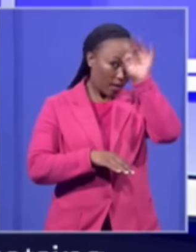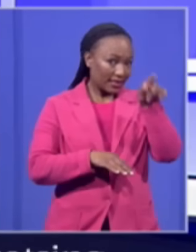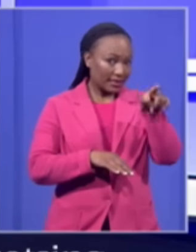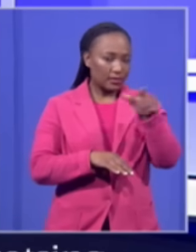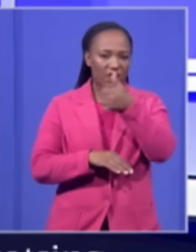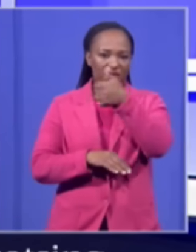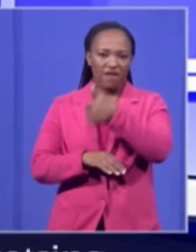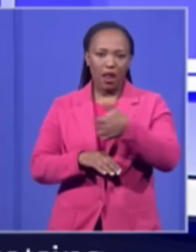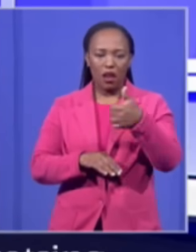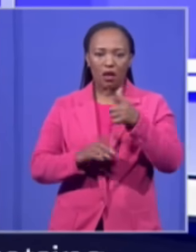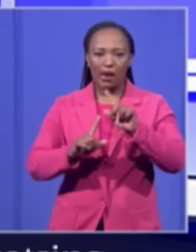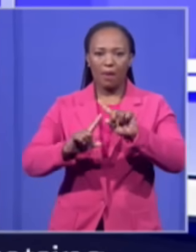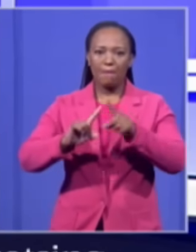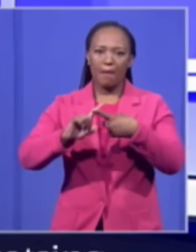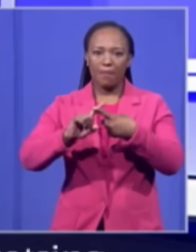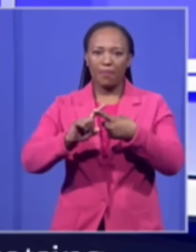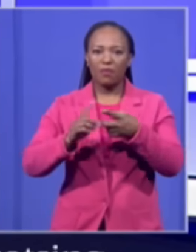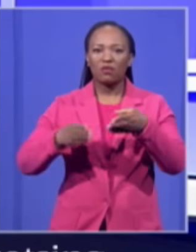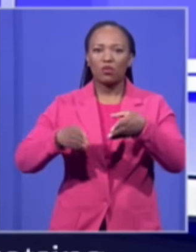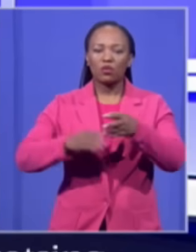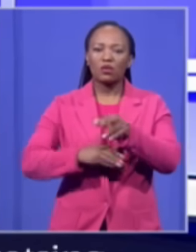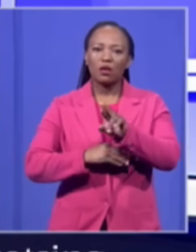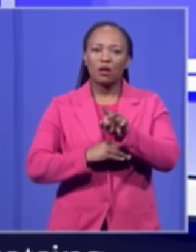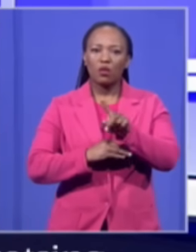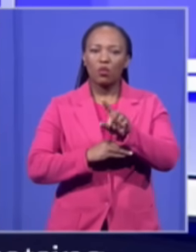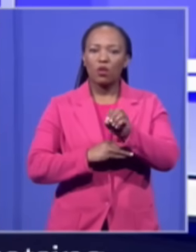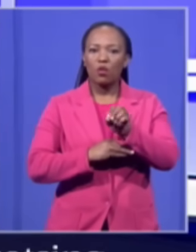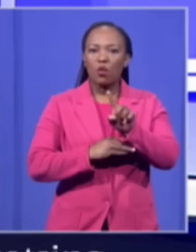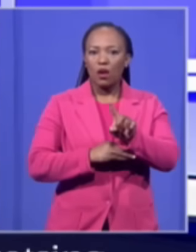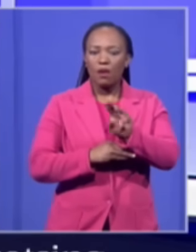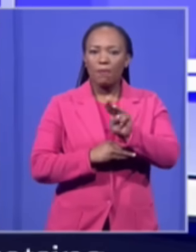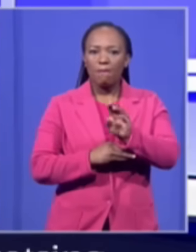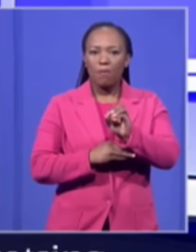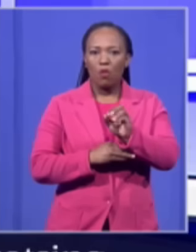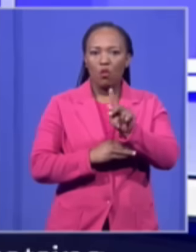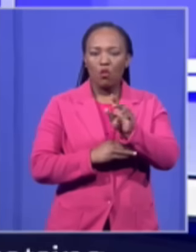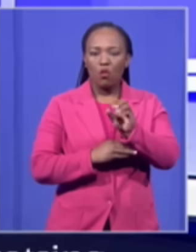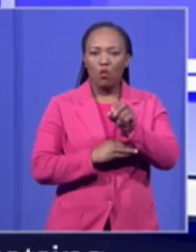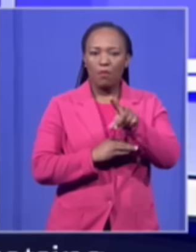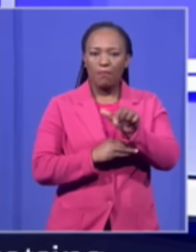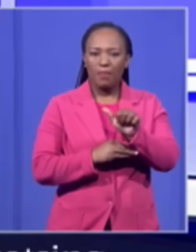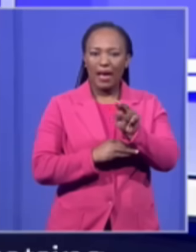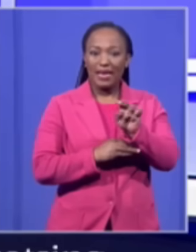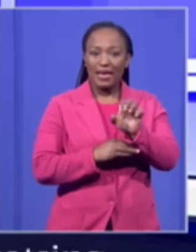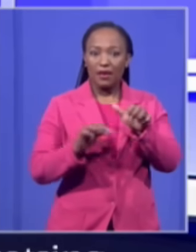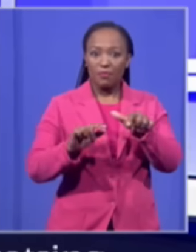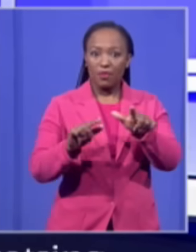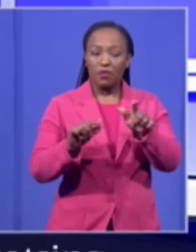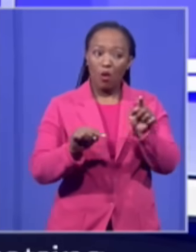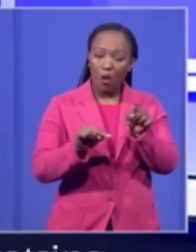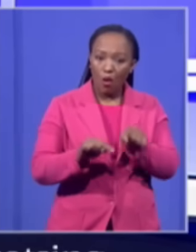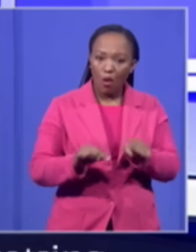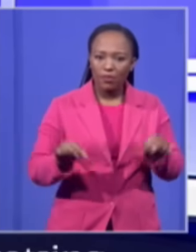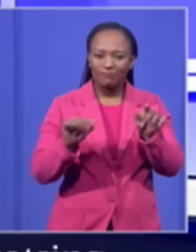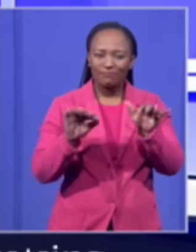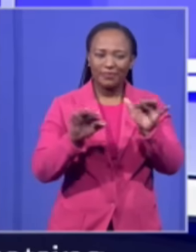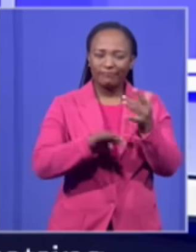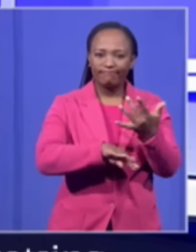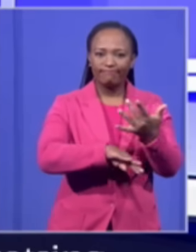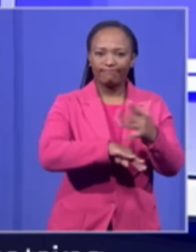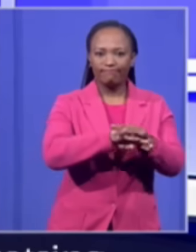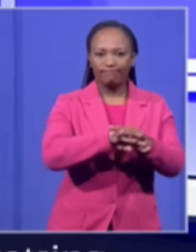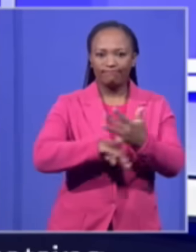ya R101 magareng ga Mokopane le Mokgopong kwa Limpopo. Seno se tlisa palogotlhe ya batshwarwa ba ba tlhokafetseng mo kotsing eo